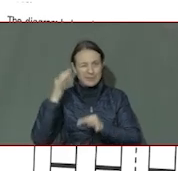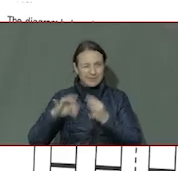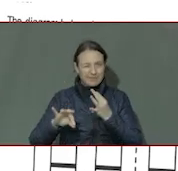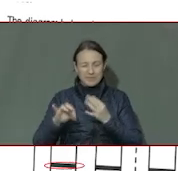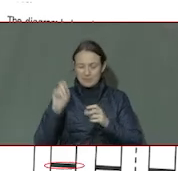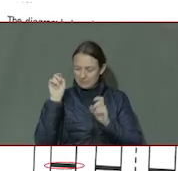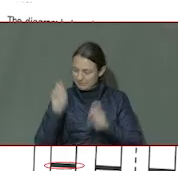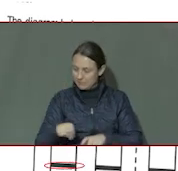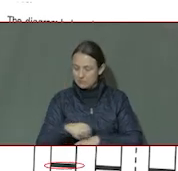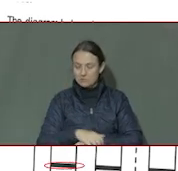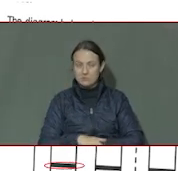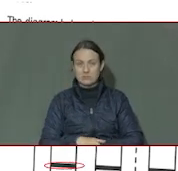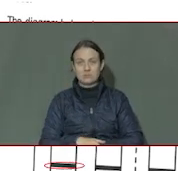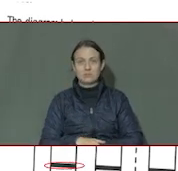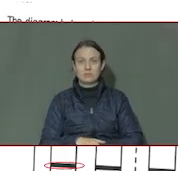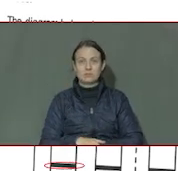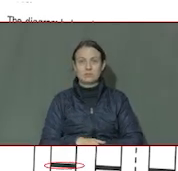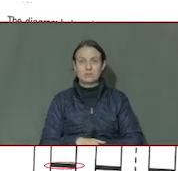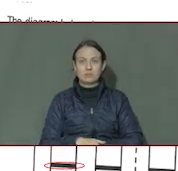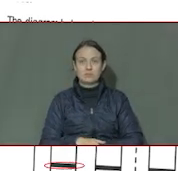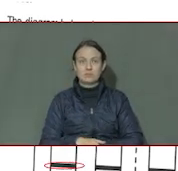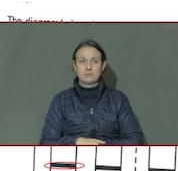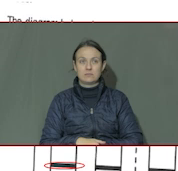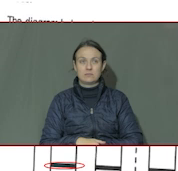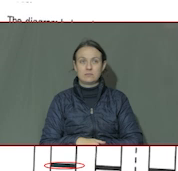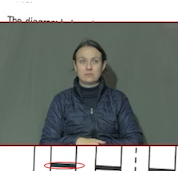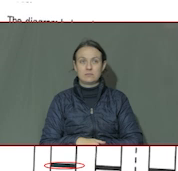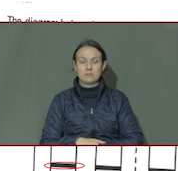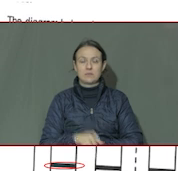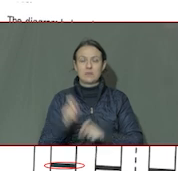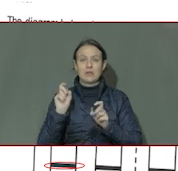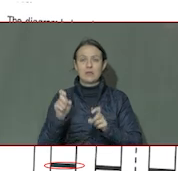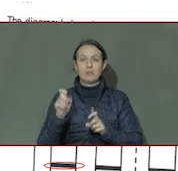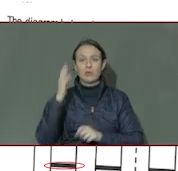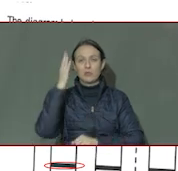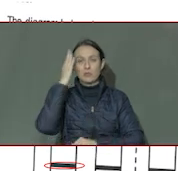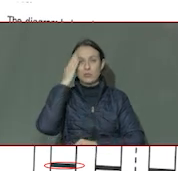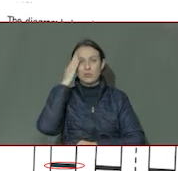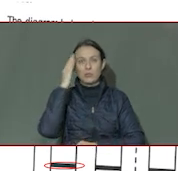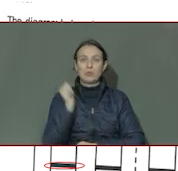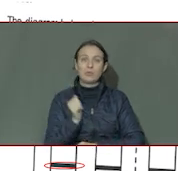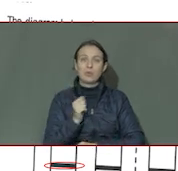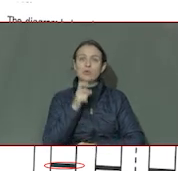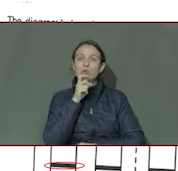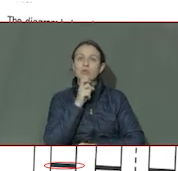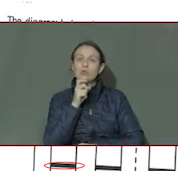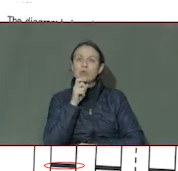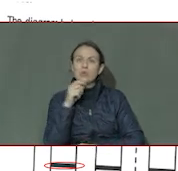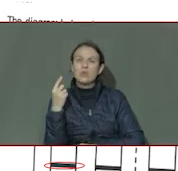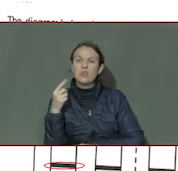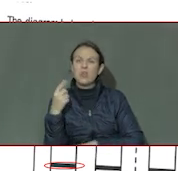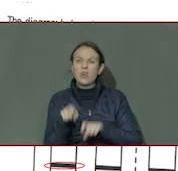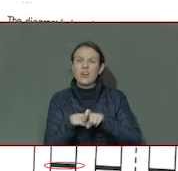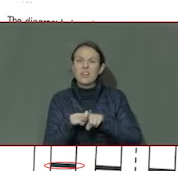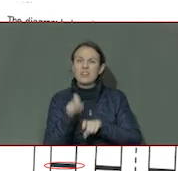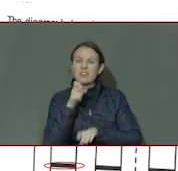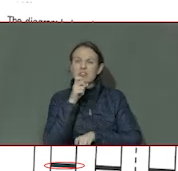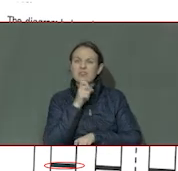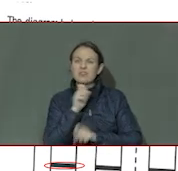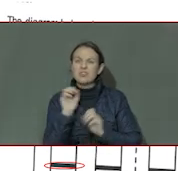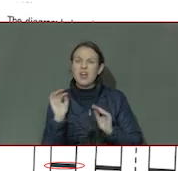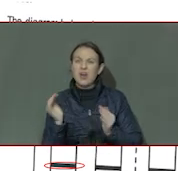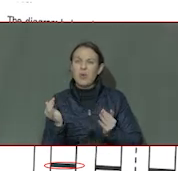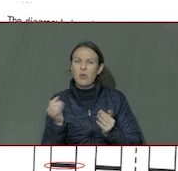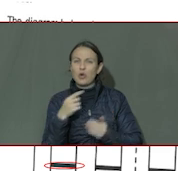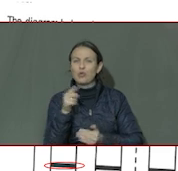Only the 2. And then also we must know the use, ne? The use. Please stop for this one.